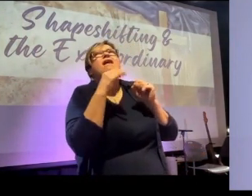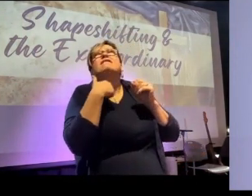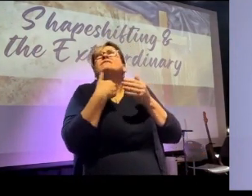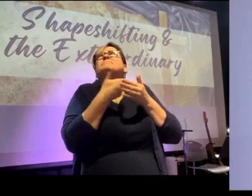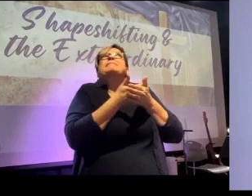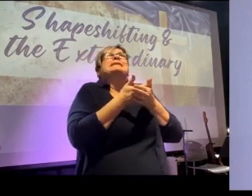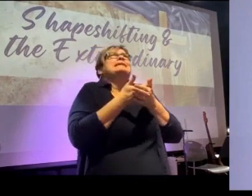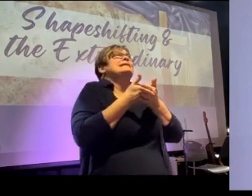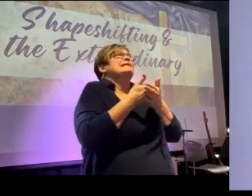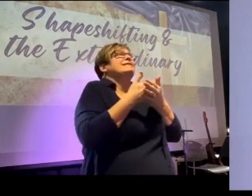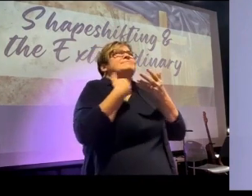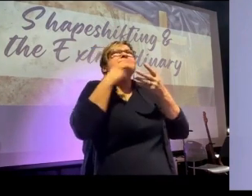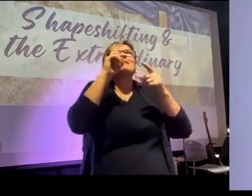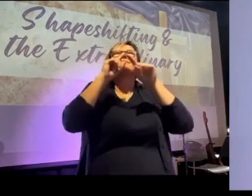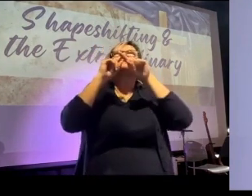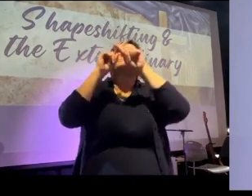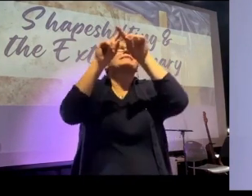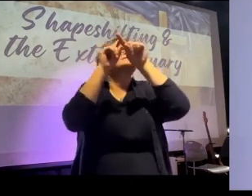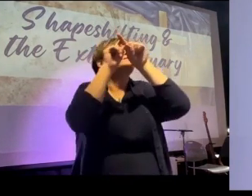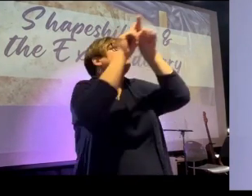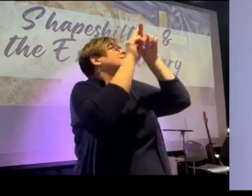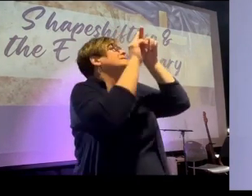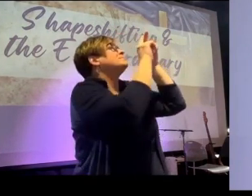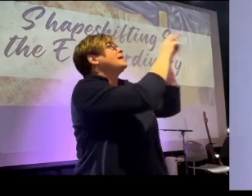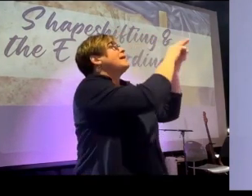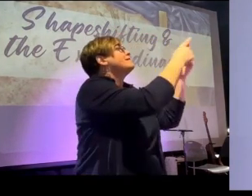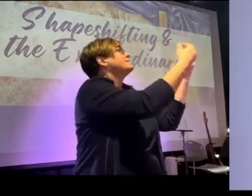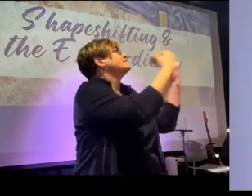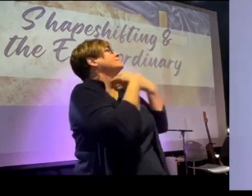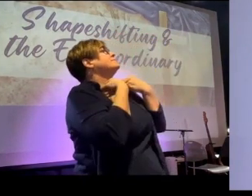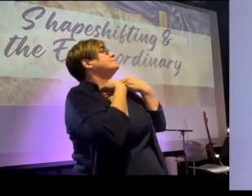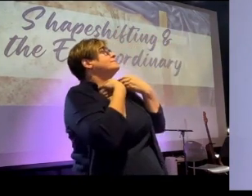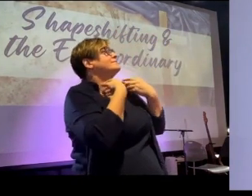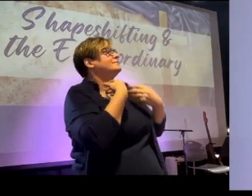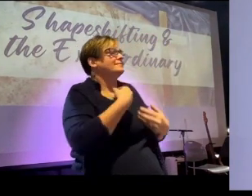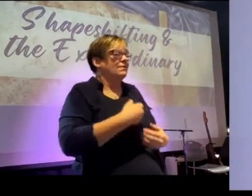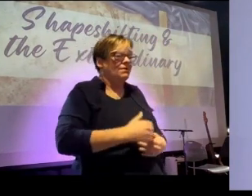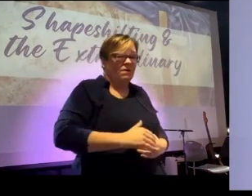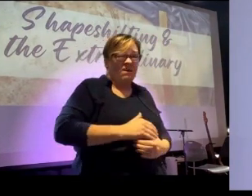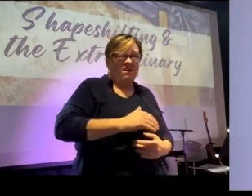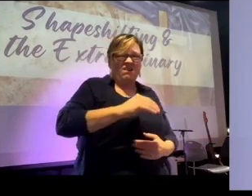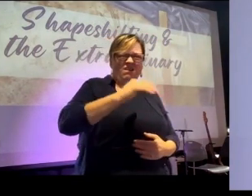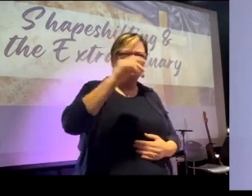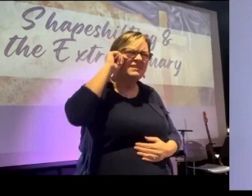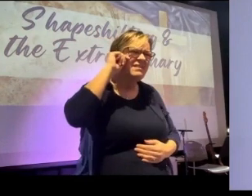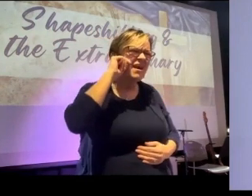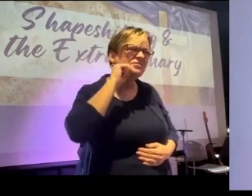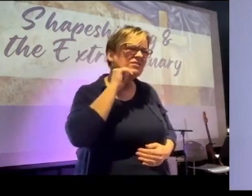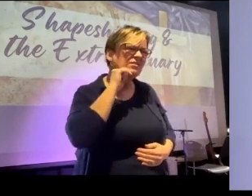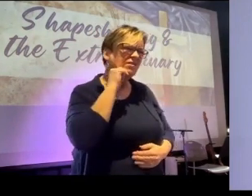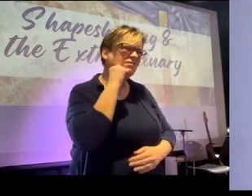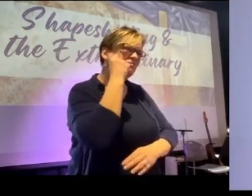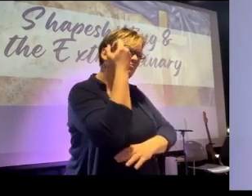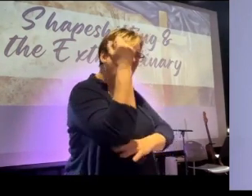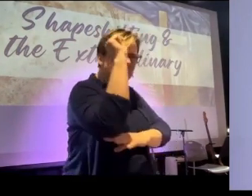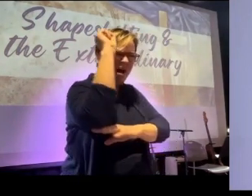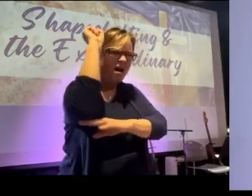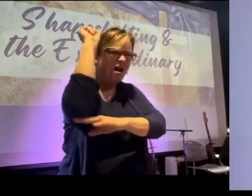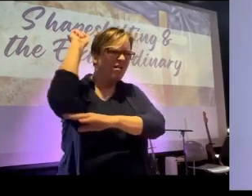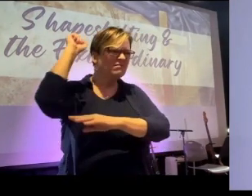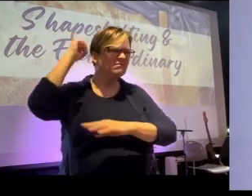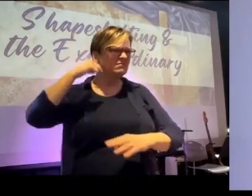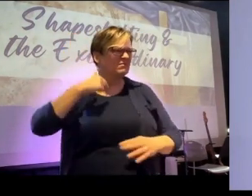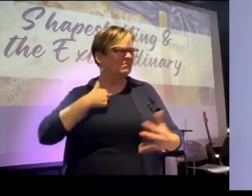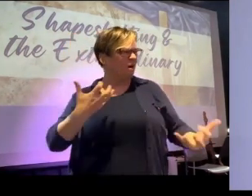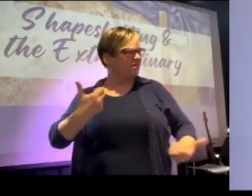Be you rebellious teenager, trying to find and assert your independence, your